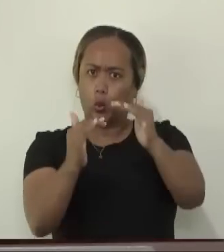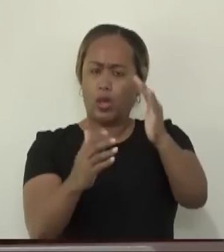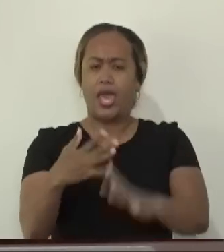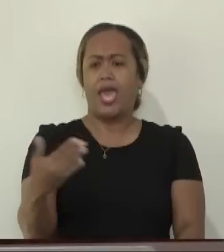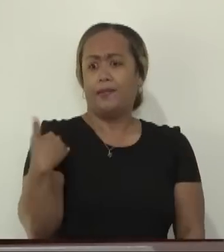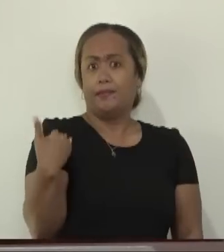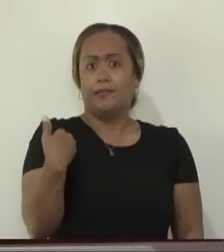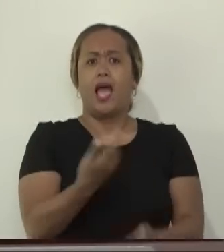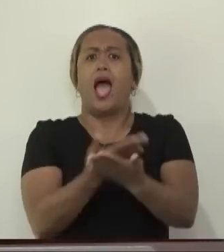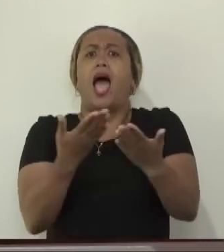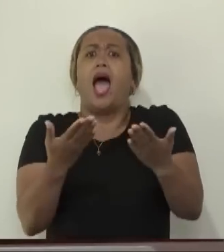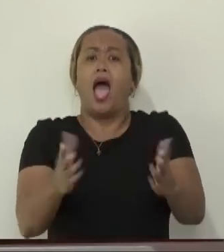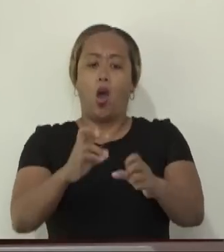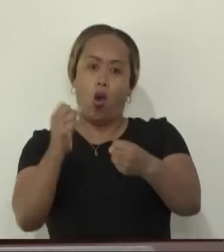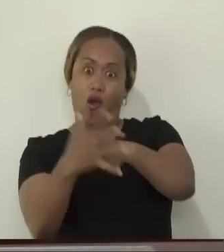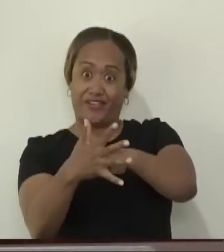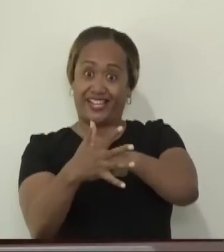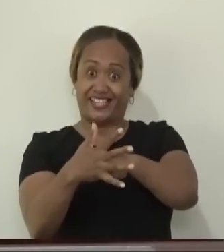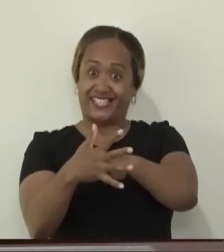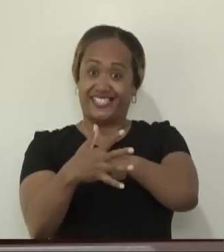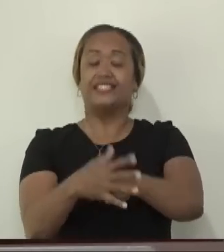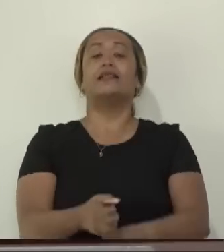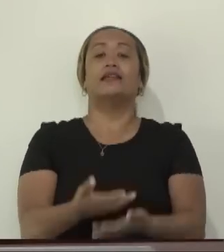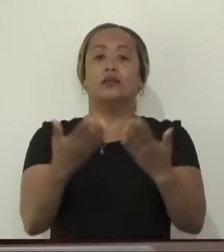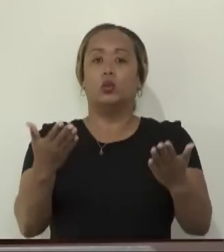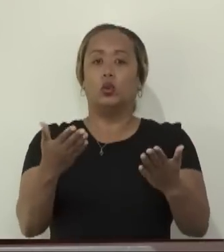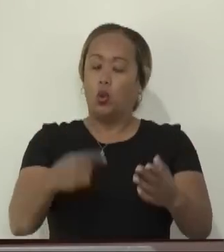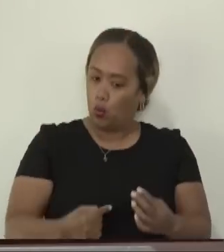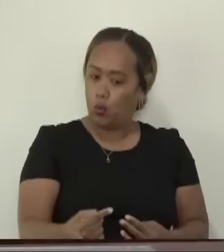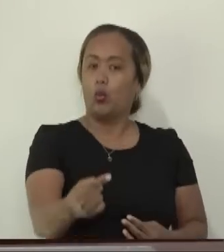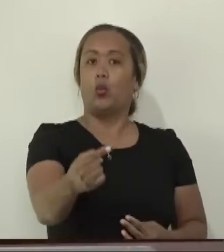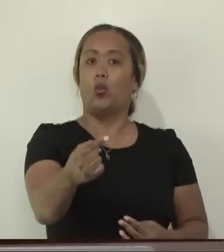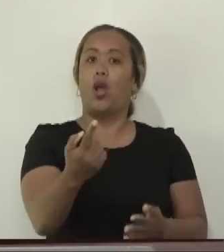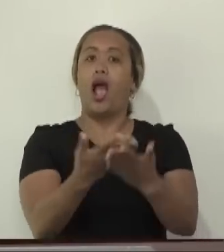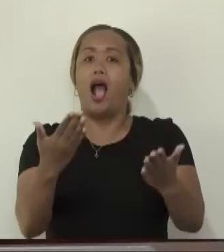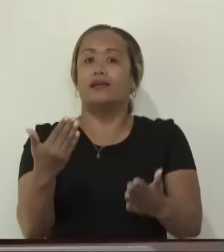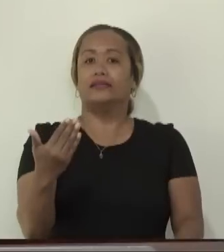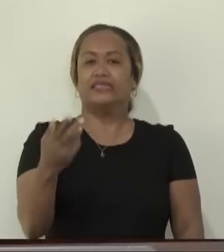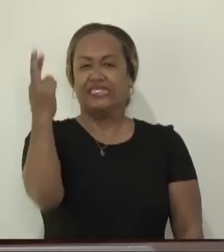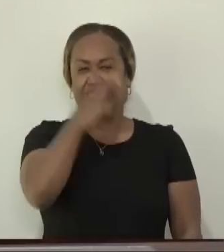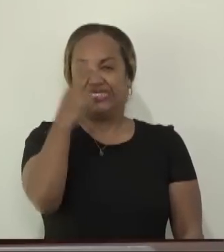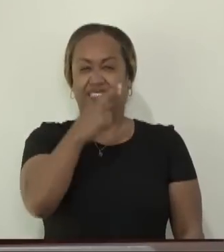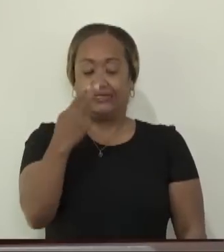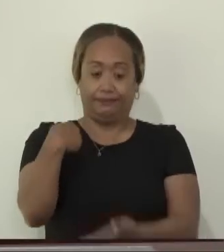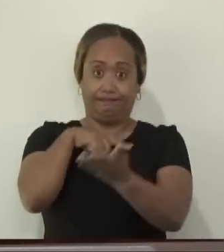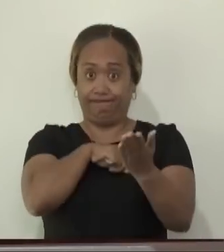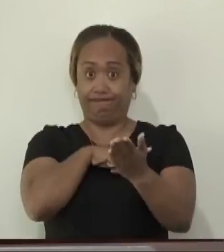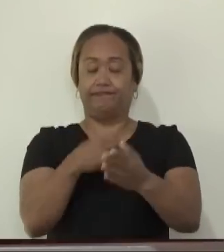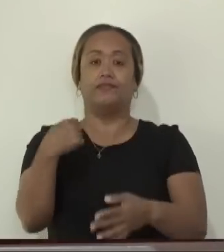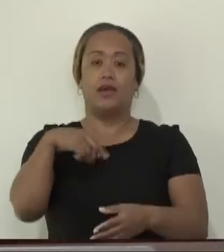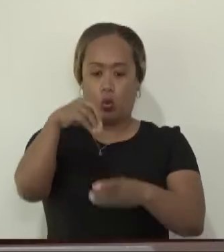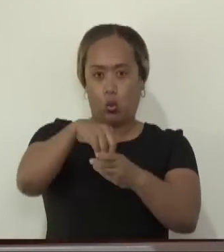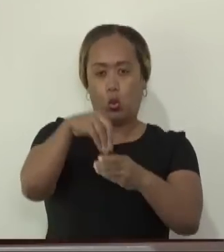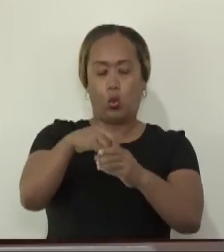impact of the COVID-19 pandemic continue to pose risks in our effort